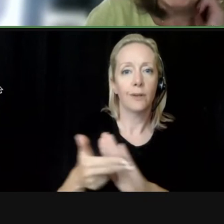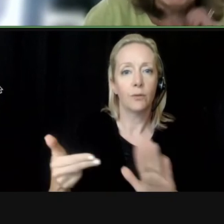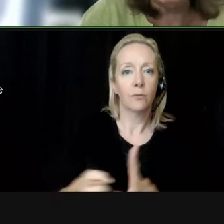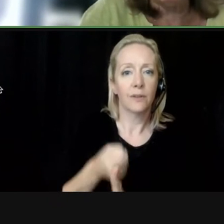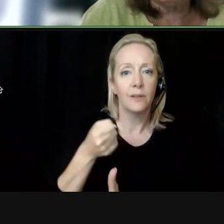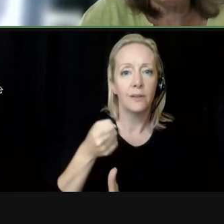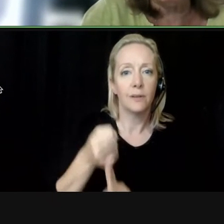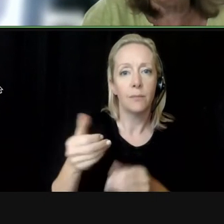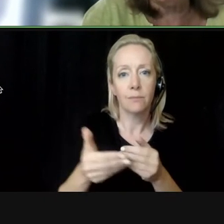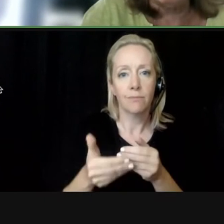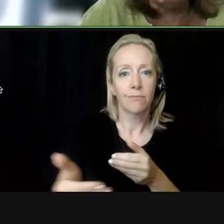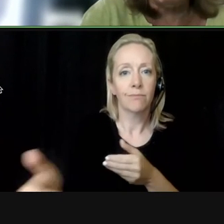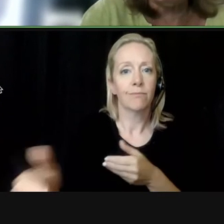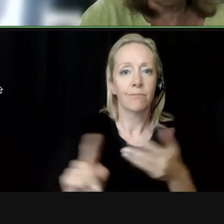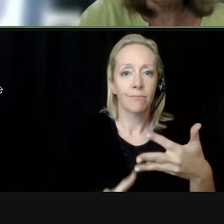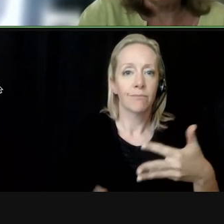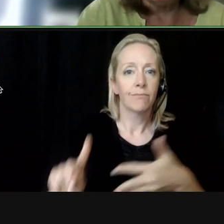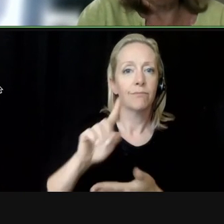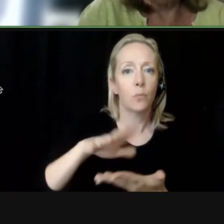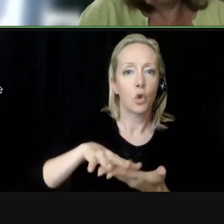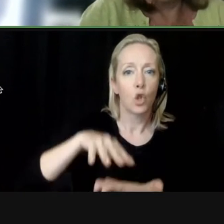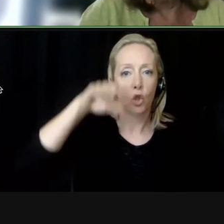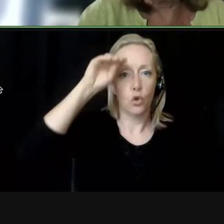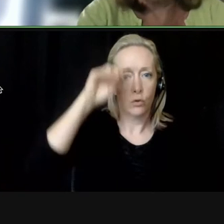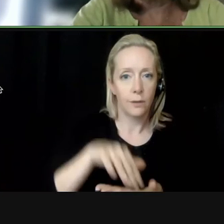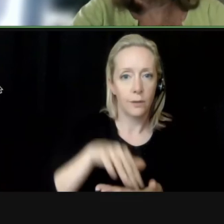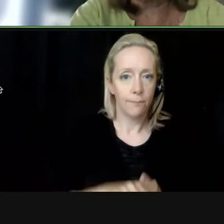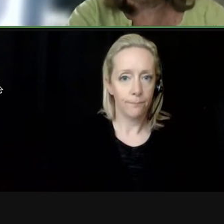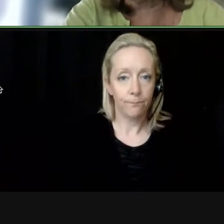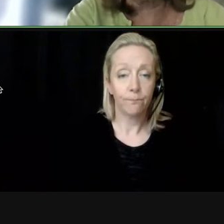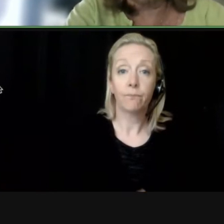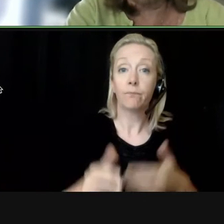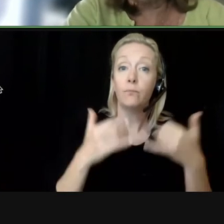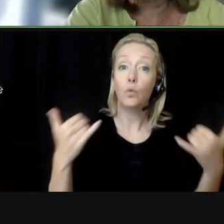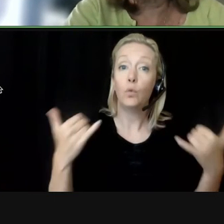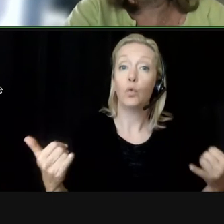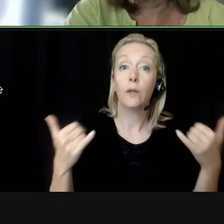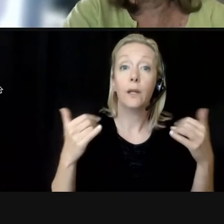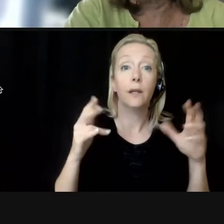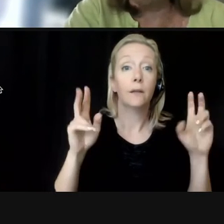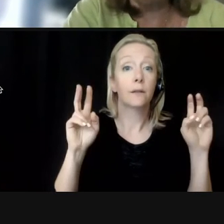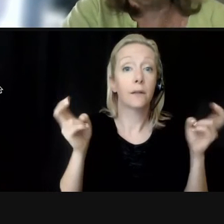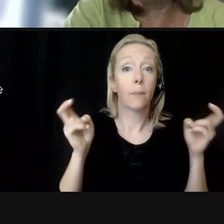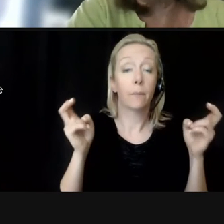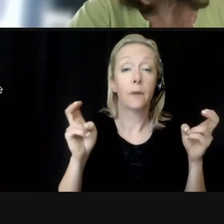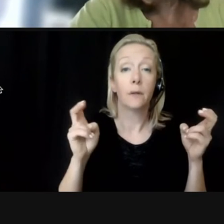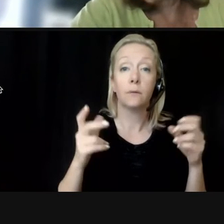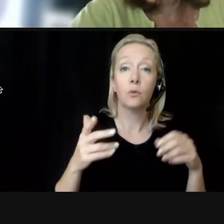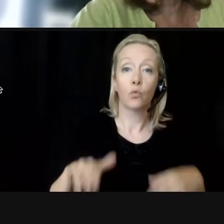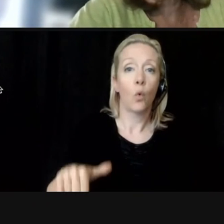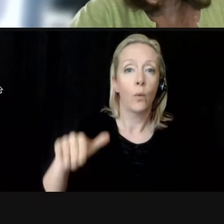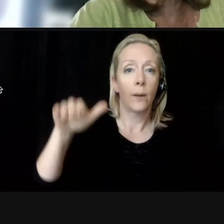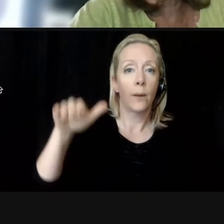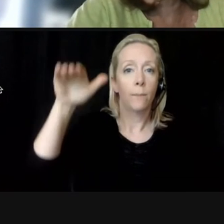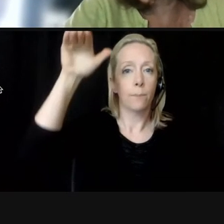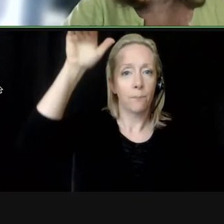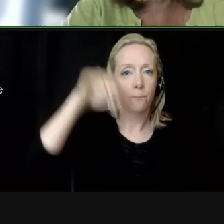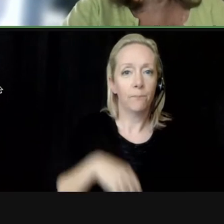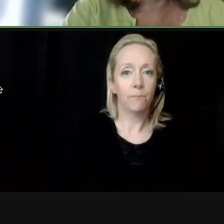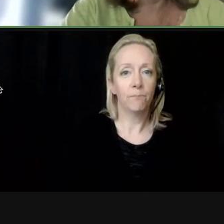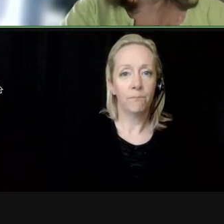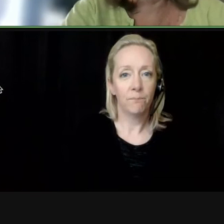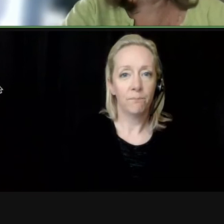asked today to do a presentation on growing up, which I think